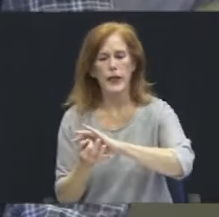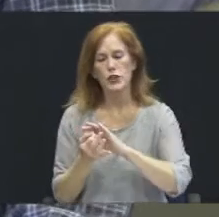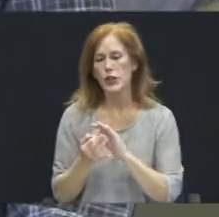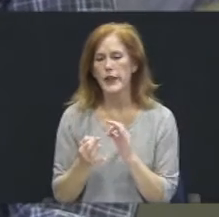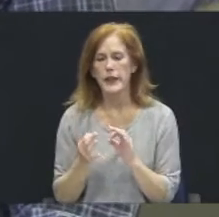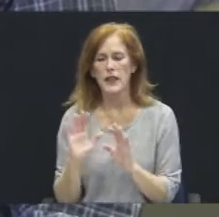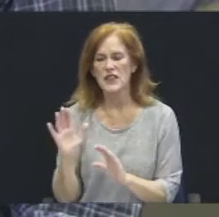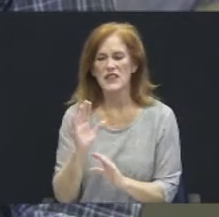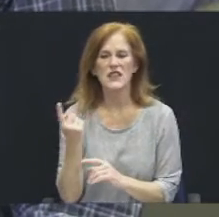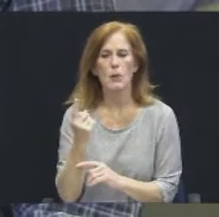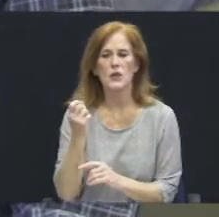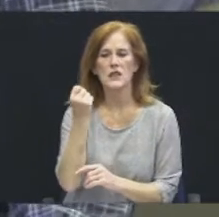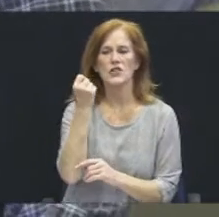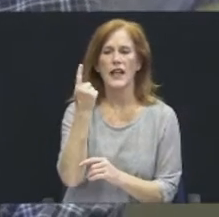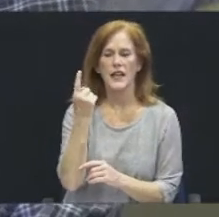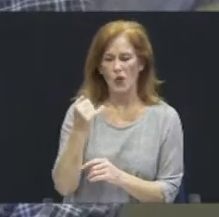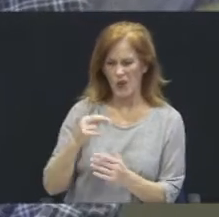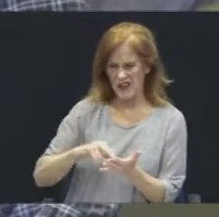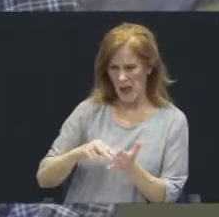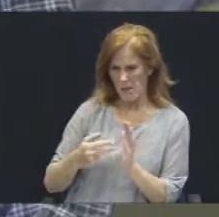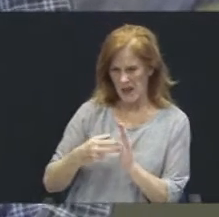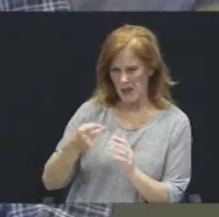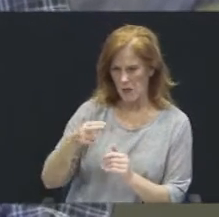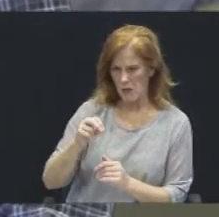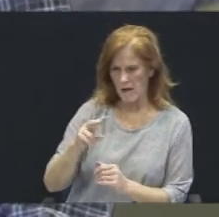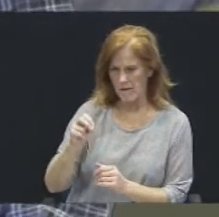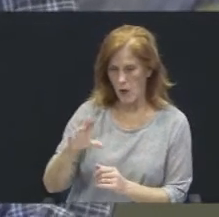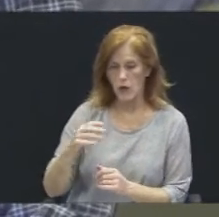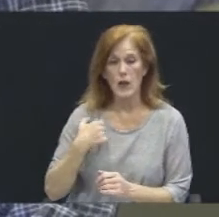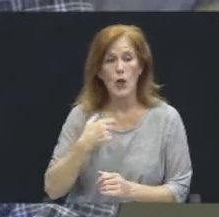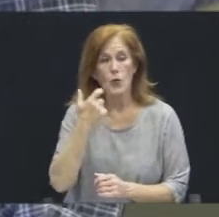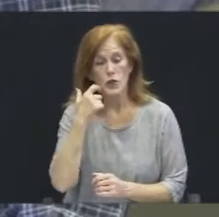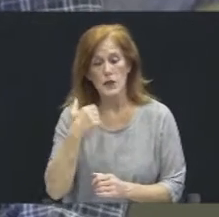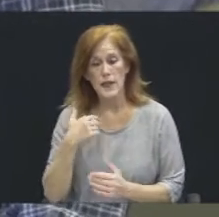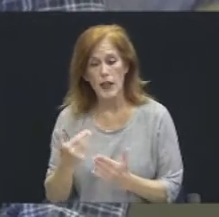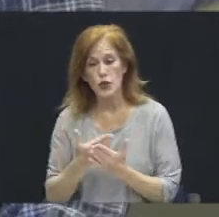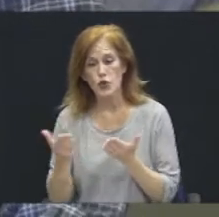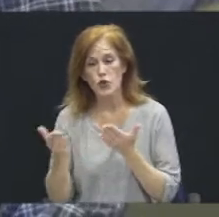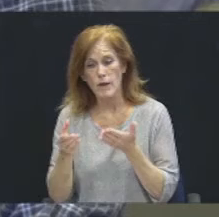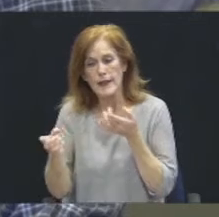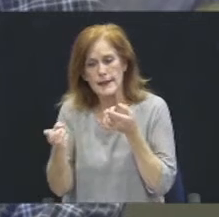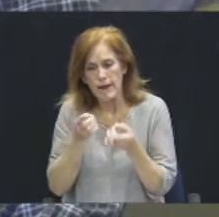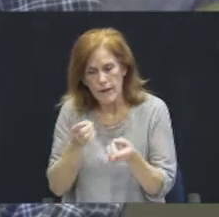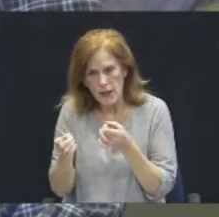service definition is. So we just had new service definitions come in.